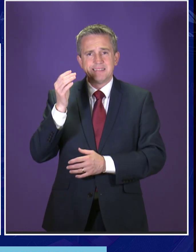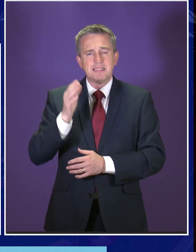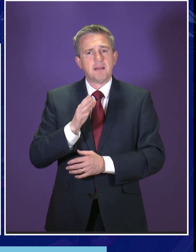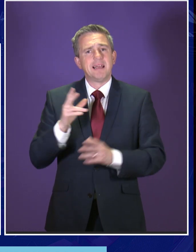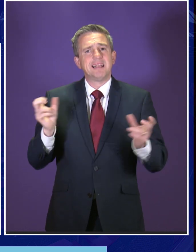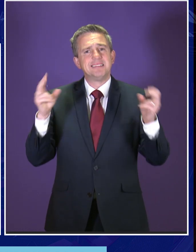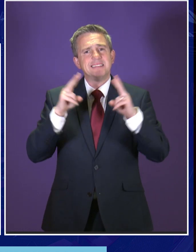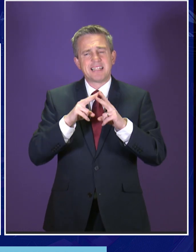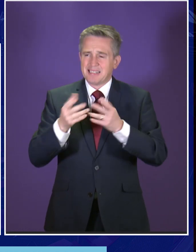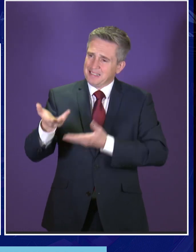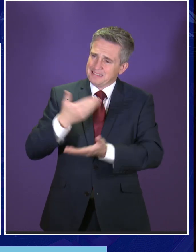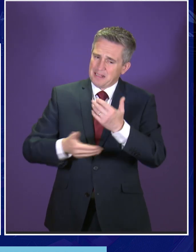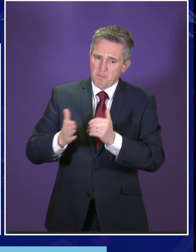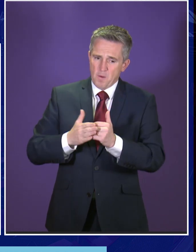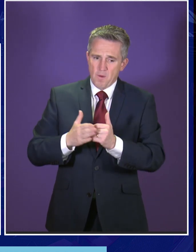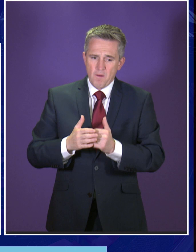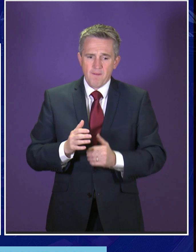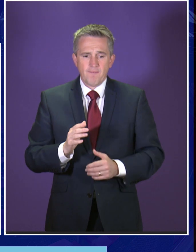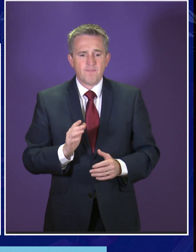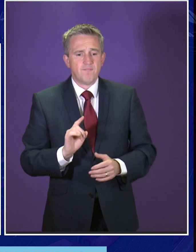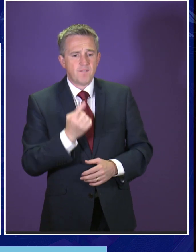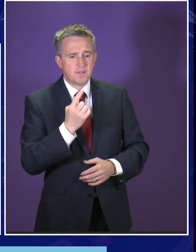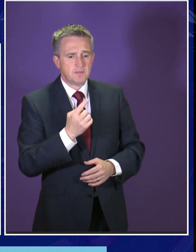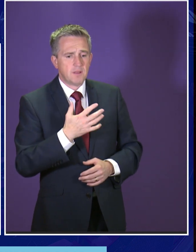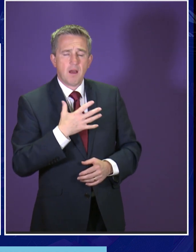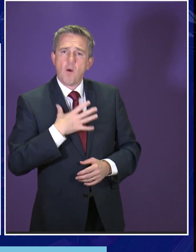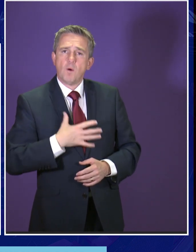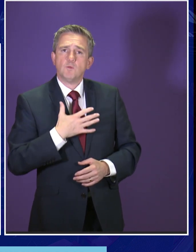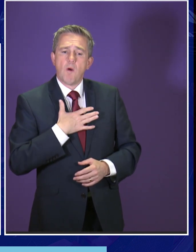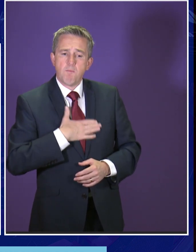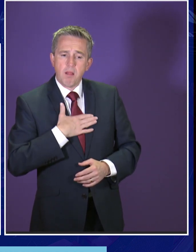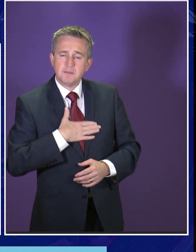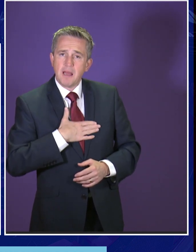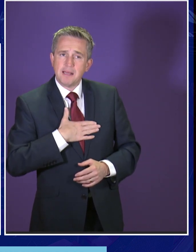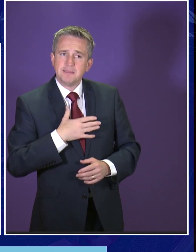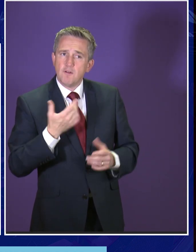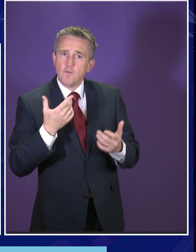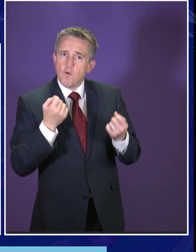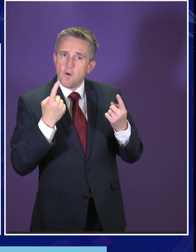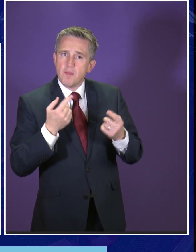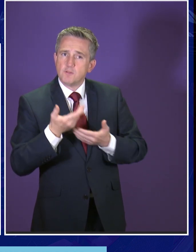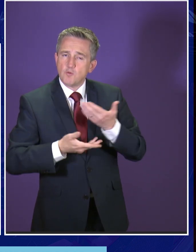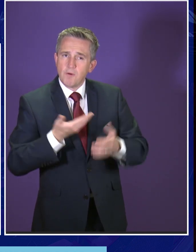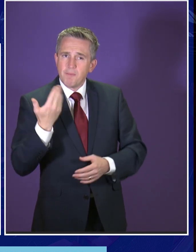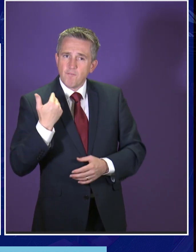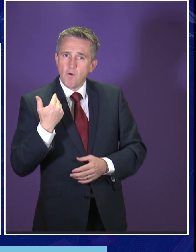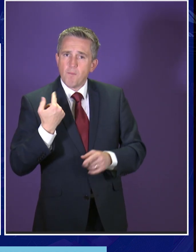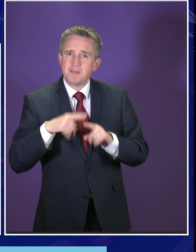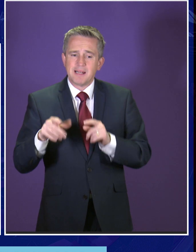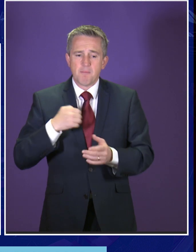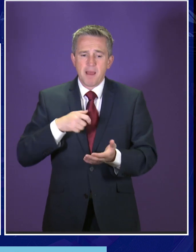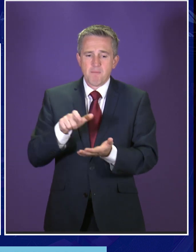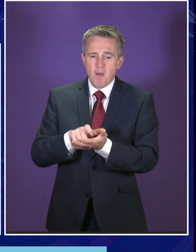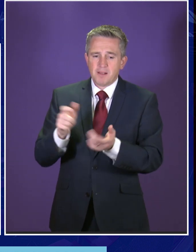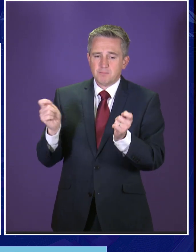that. First of all, I want to apologize to anybody who's heard the story, particularly to my marketing and